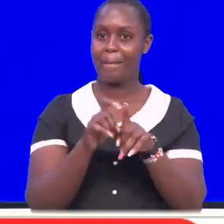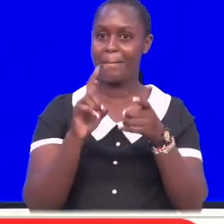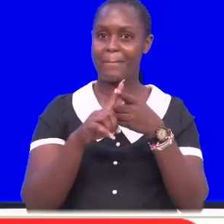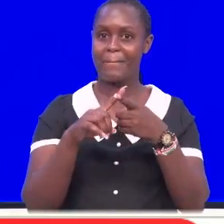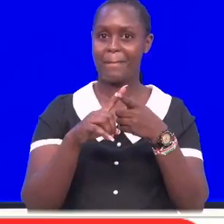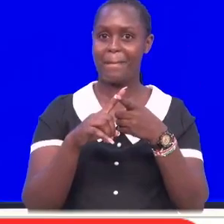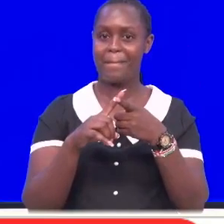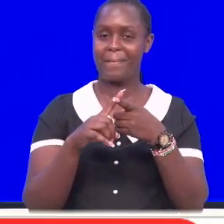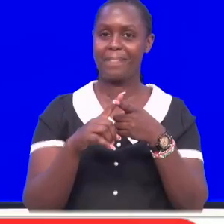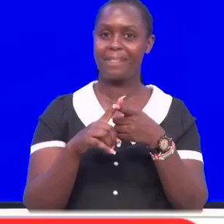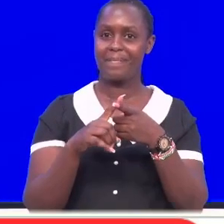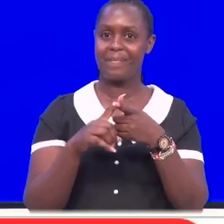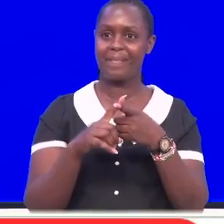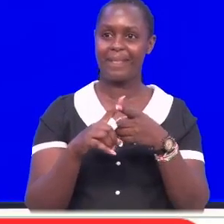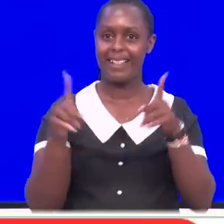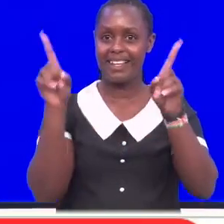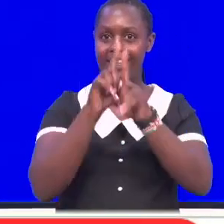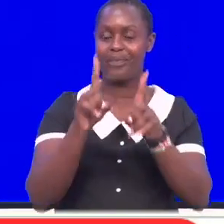factory